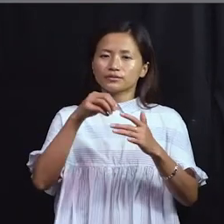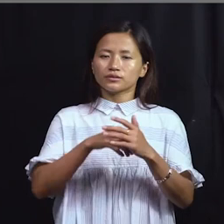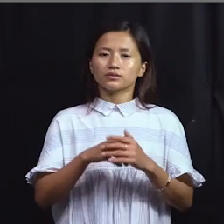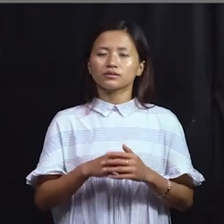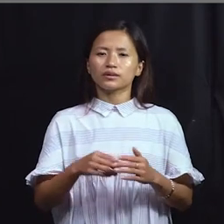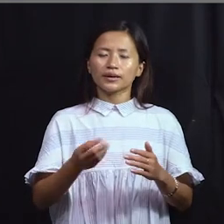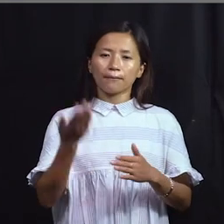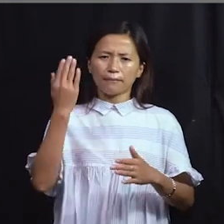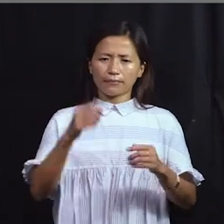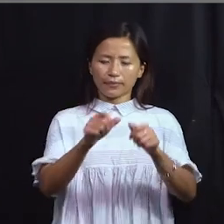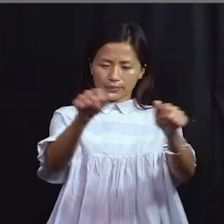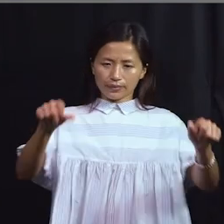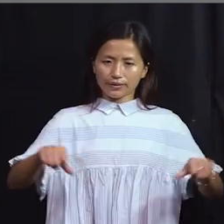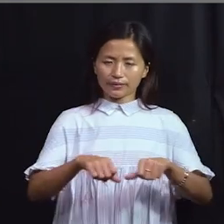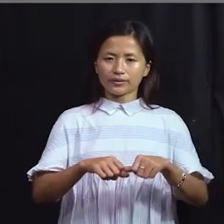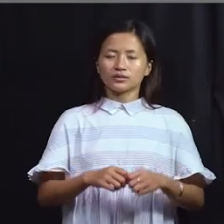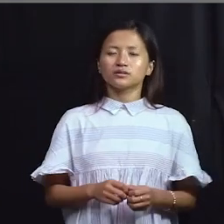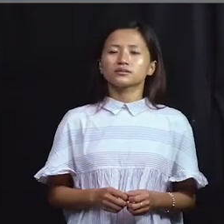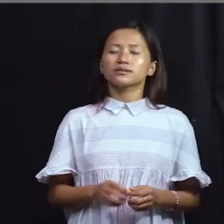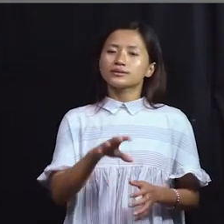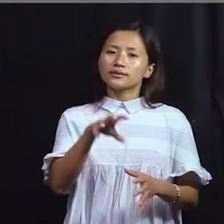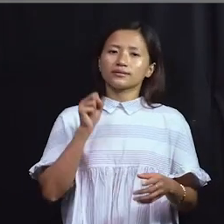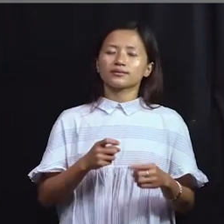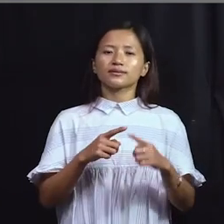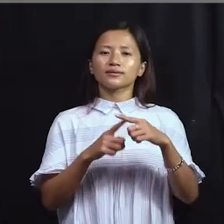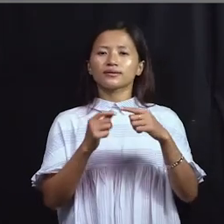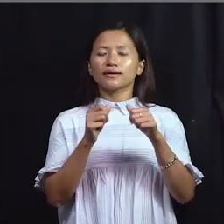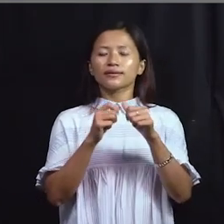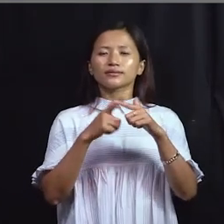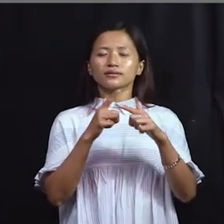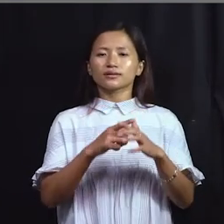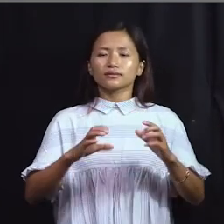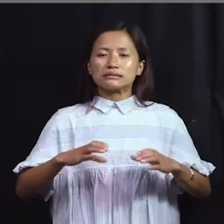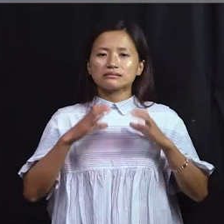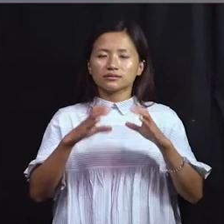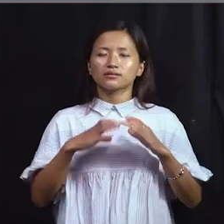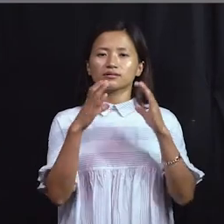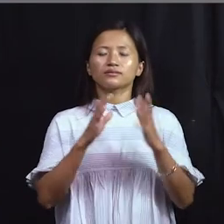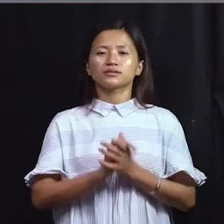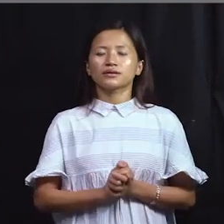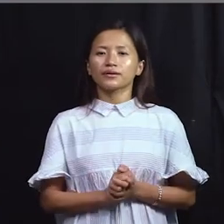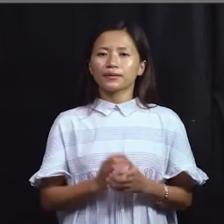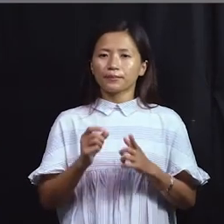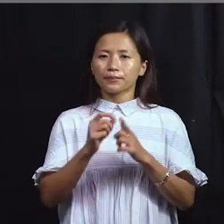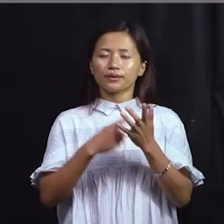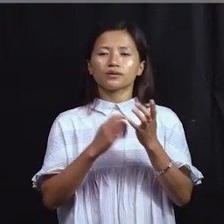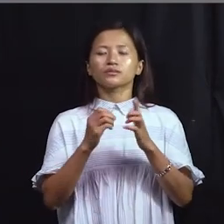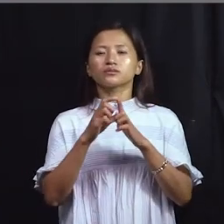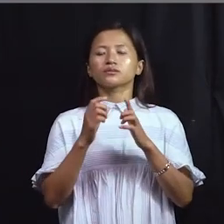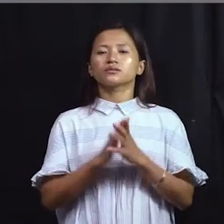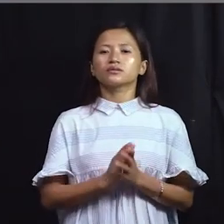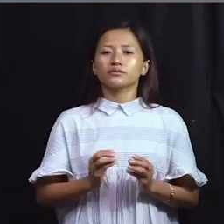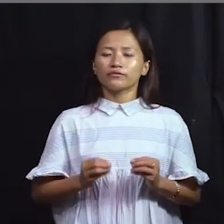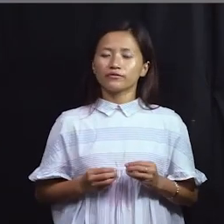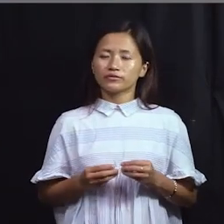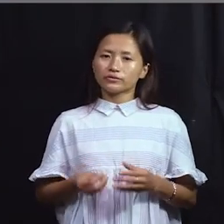investment in backward areas gets a tax concession, it will encourage the producers to invest even